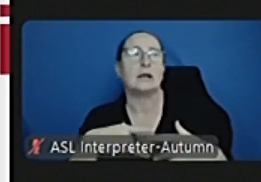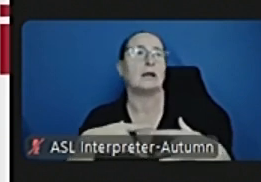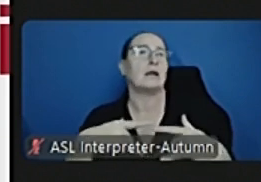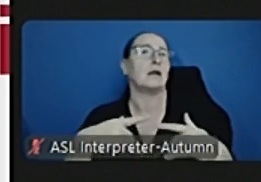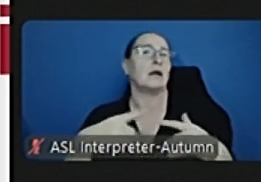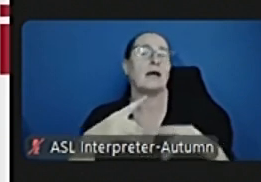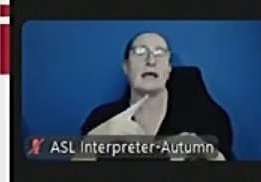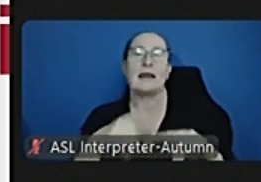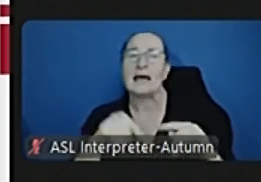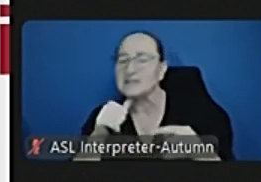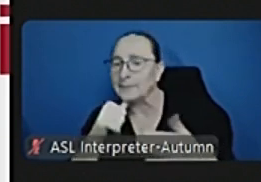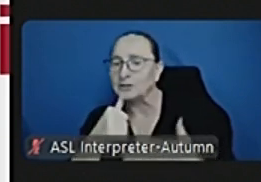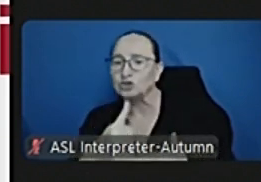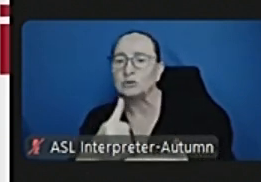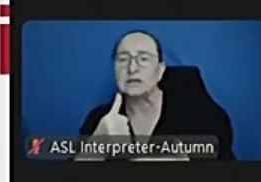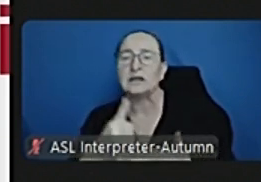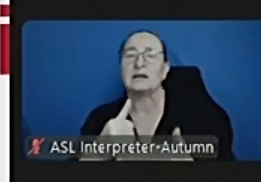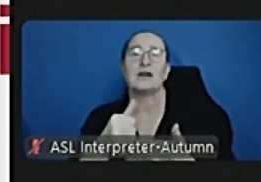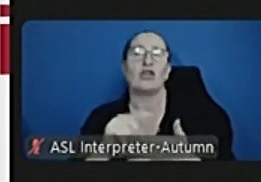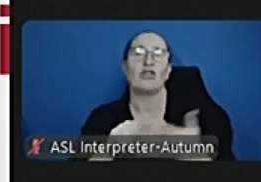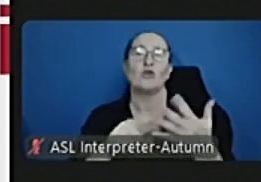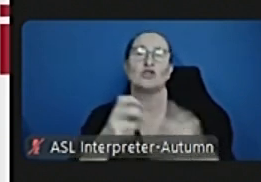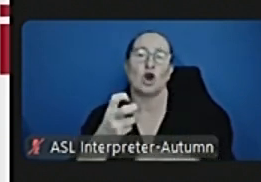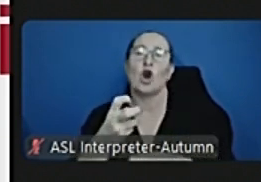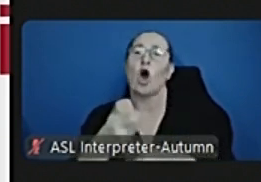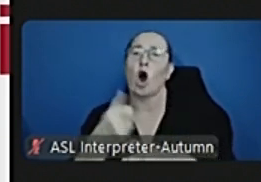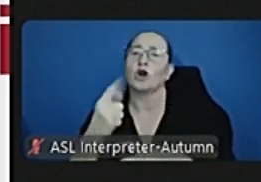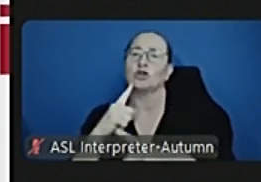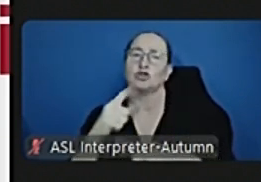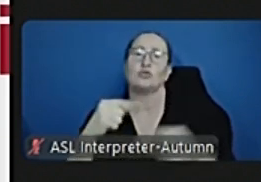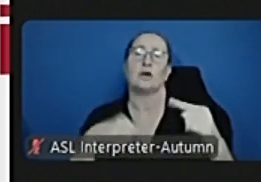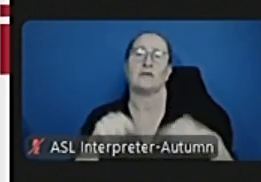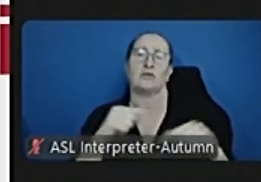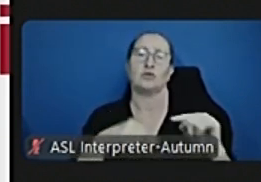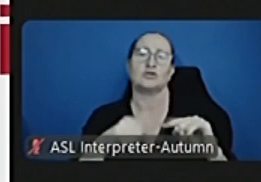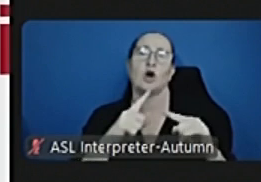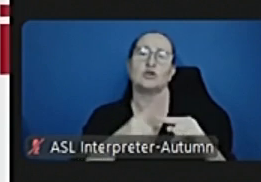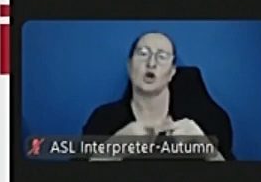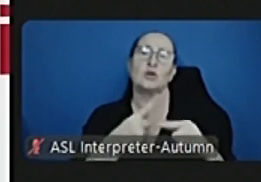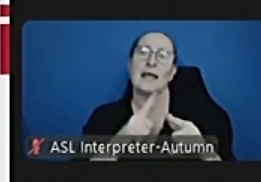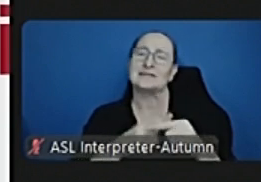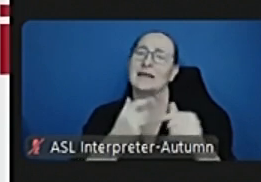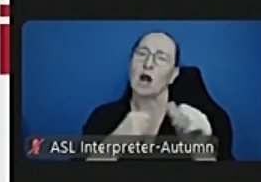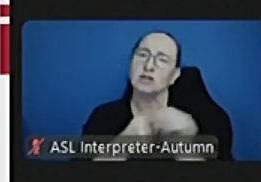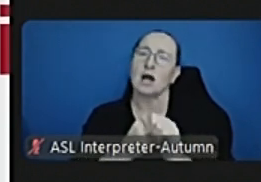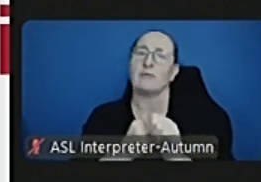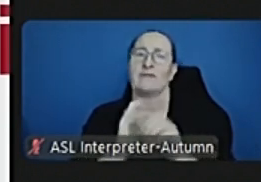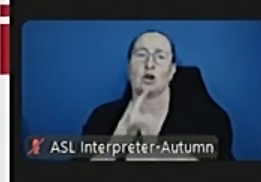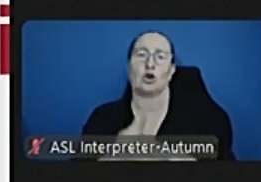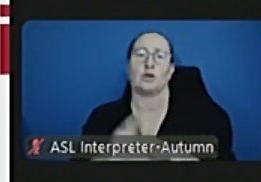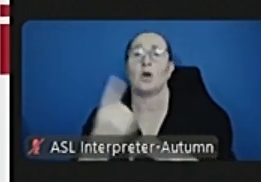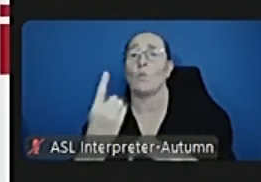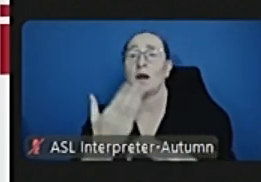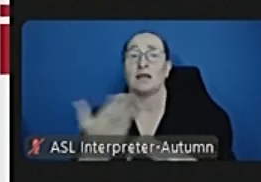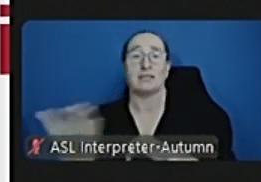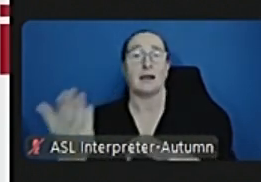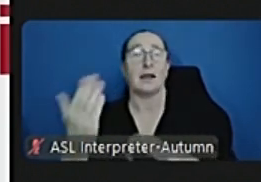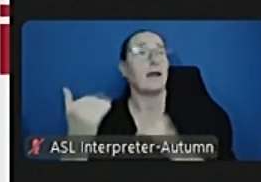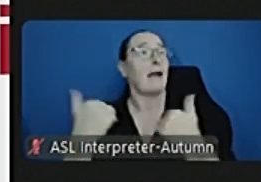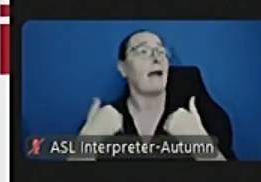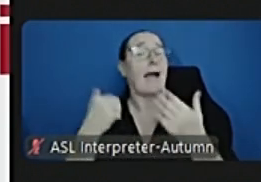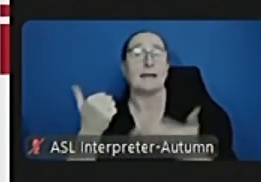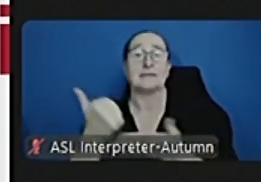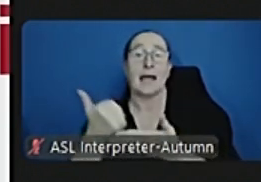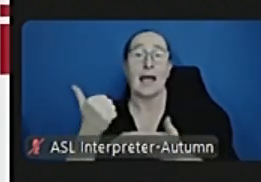been treated, those are even harder to reverse. So let's get on top of this really early. One of the things that has helped and